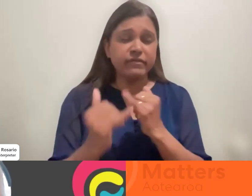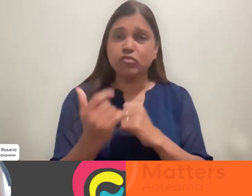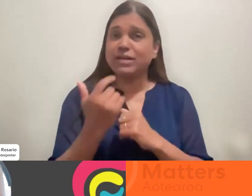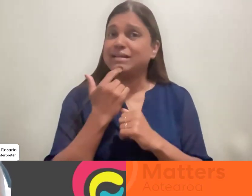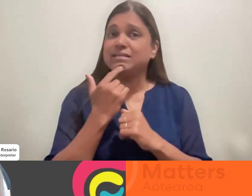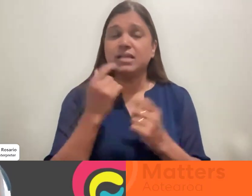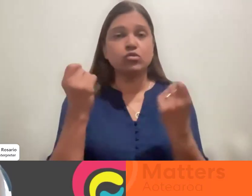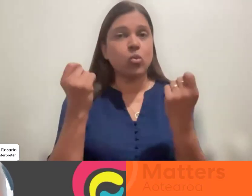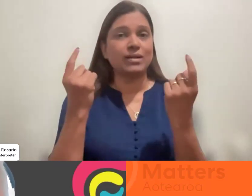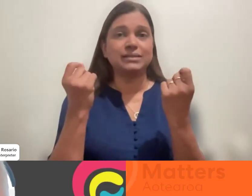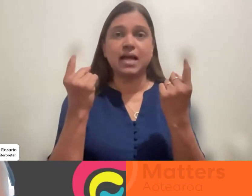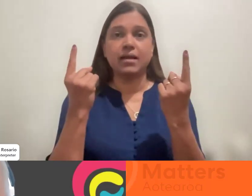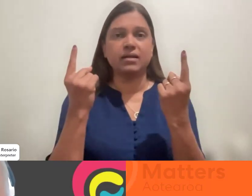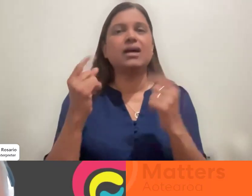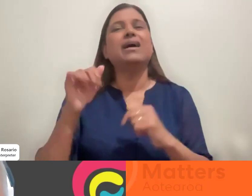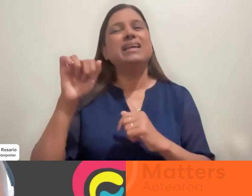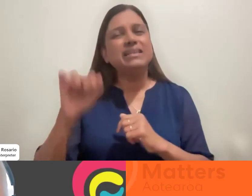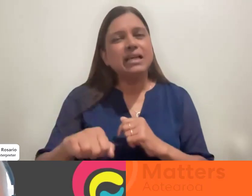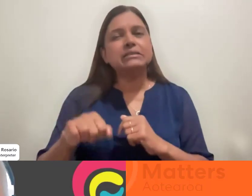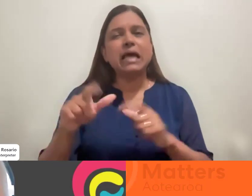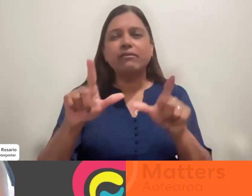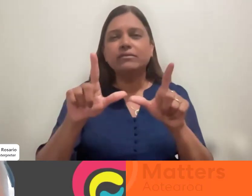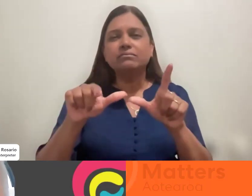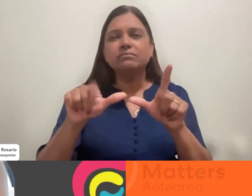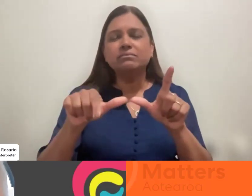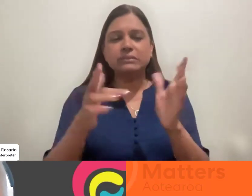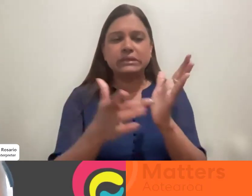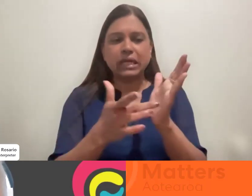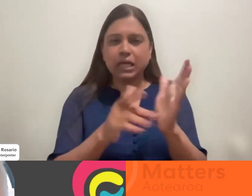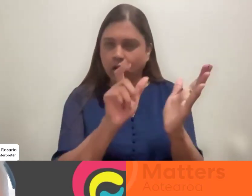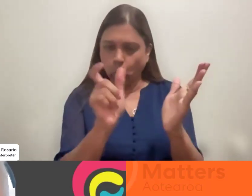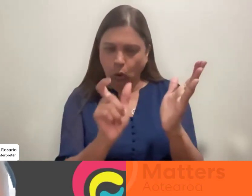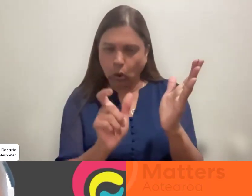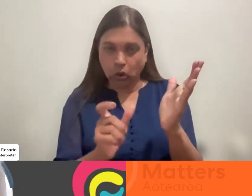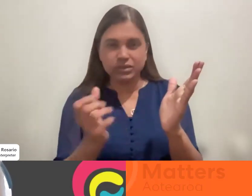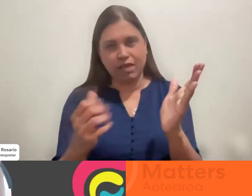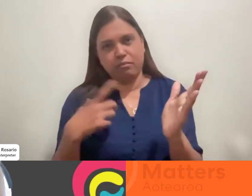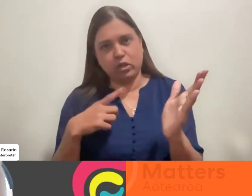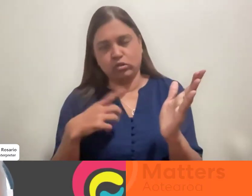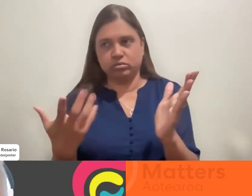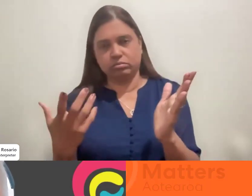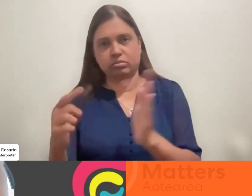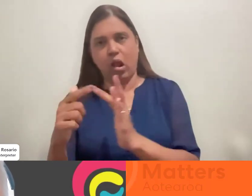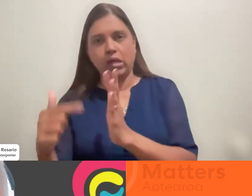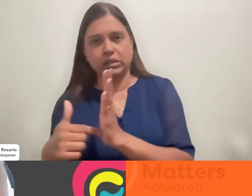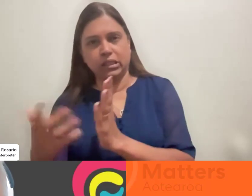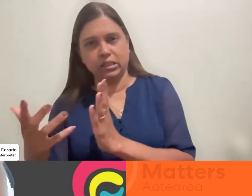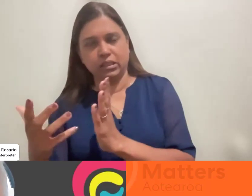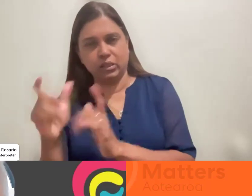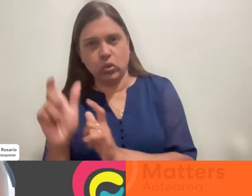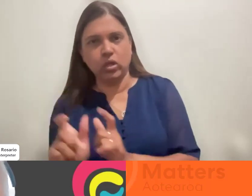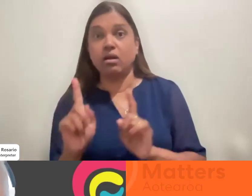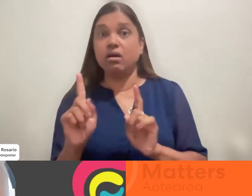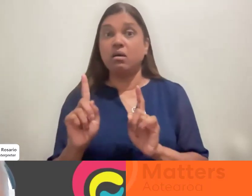Yes, of course, it's technical to some degree because we're dealing with technical issues, but anybody who works in technology does not